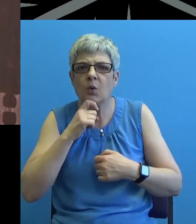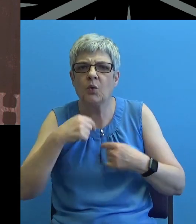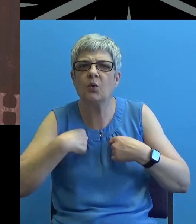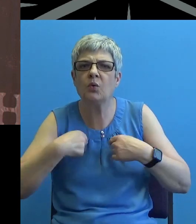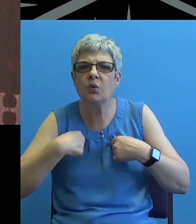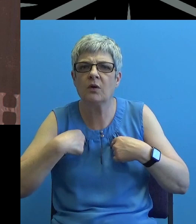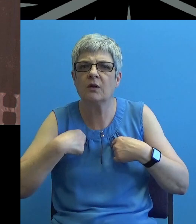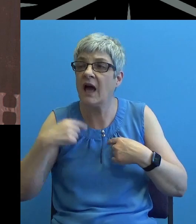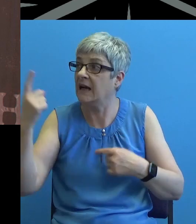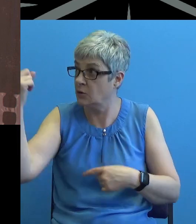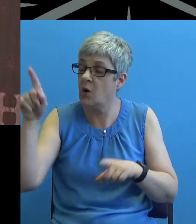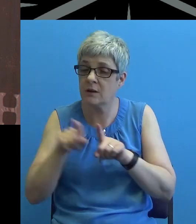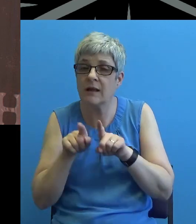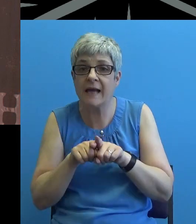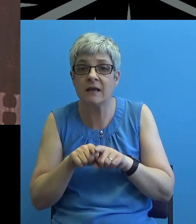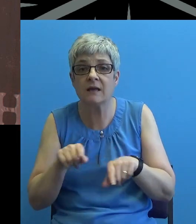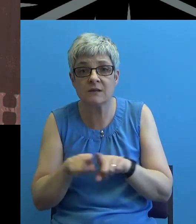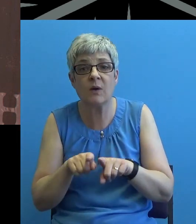really like.